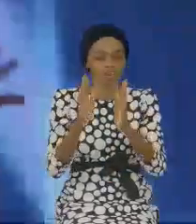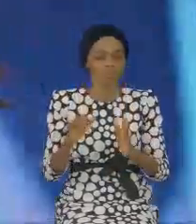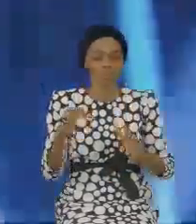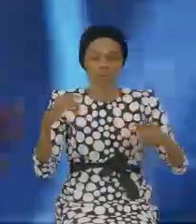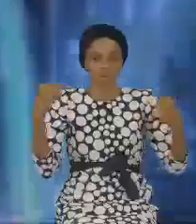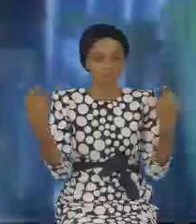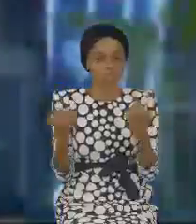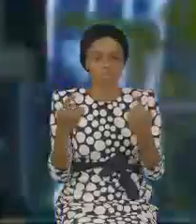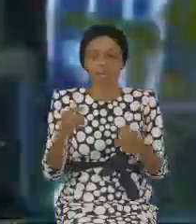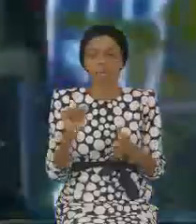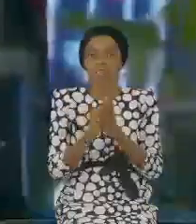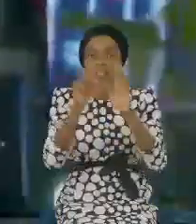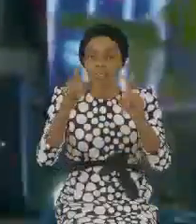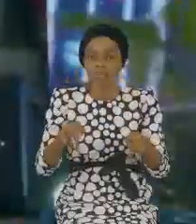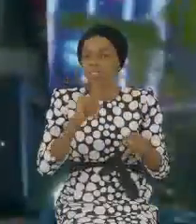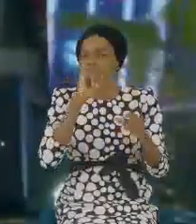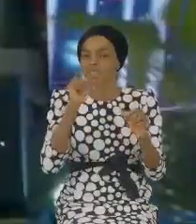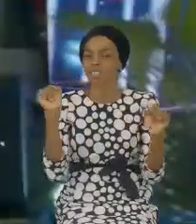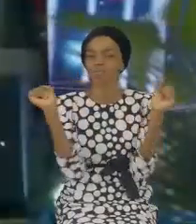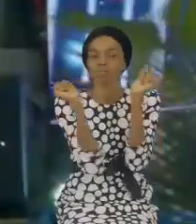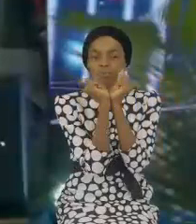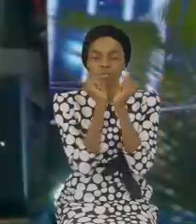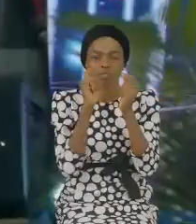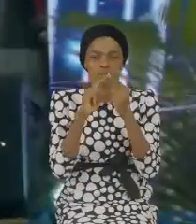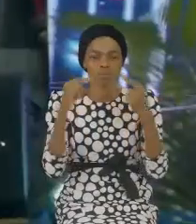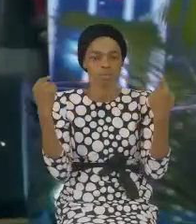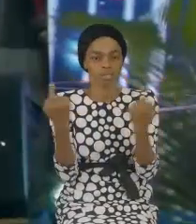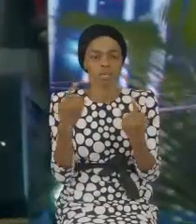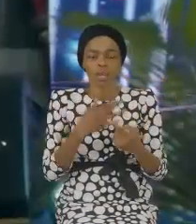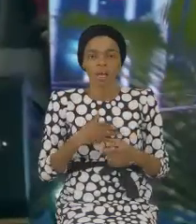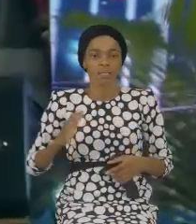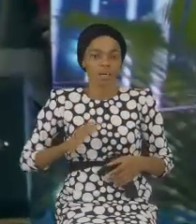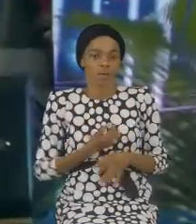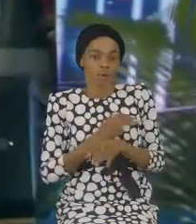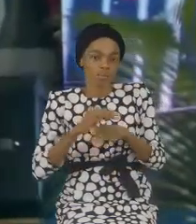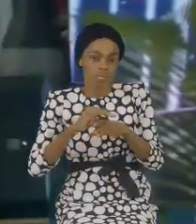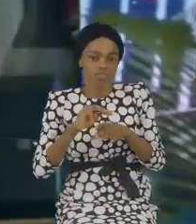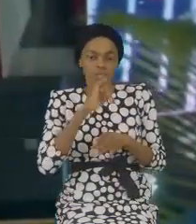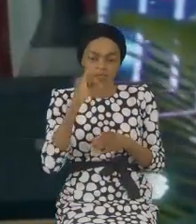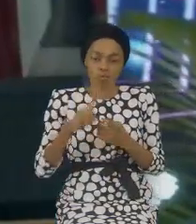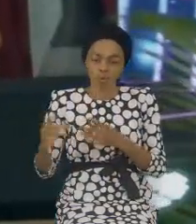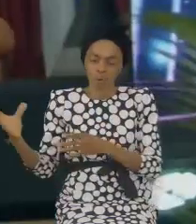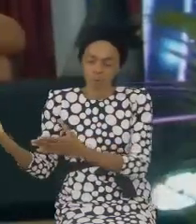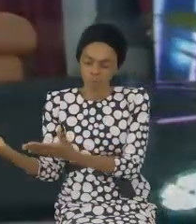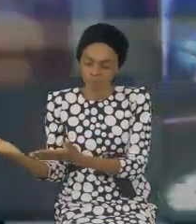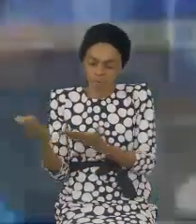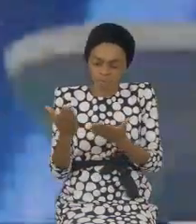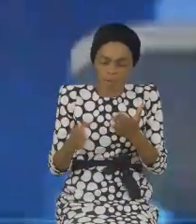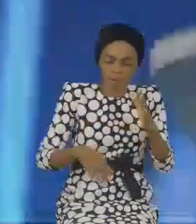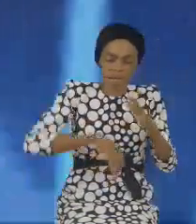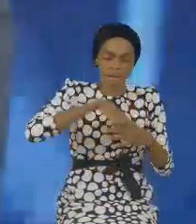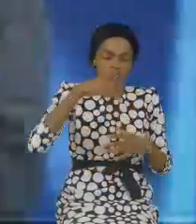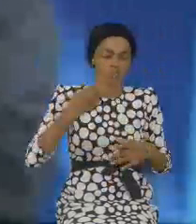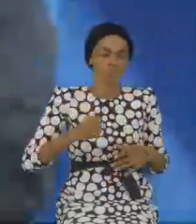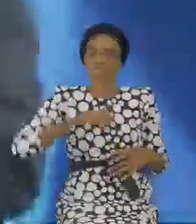is in bondage to sin. And our ministry is to bring them out of the